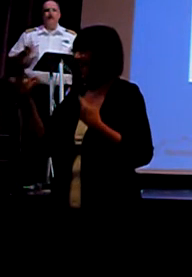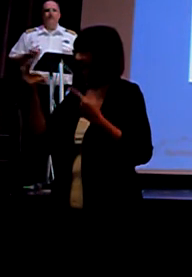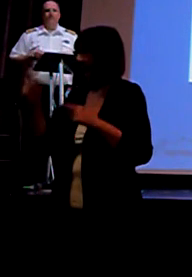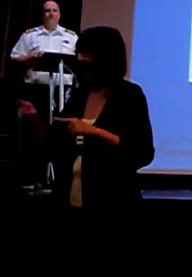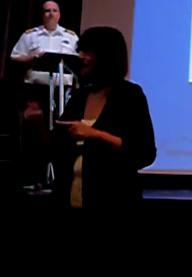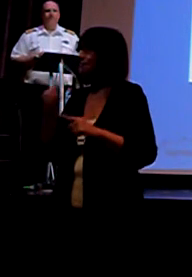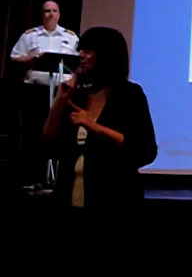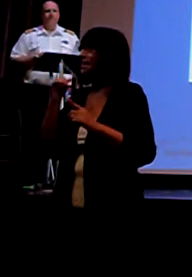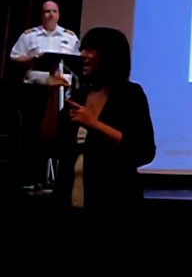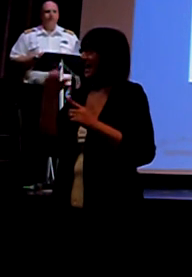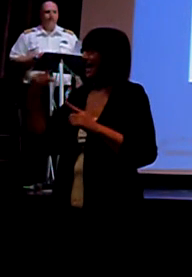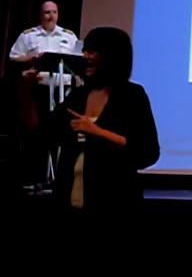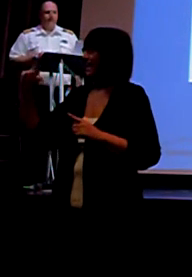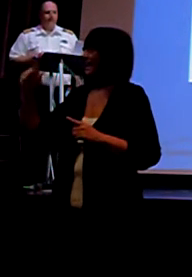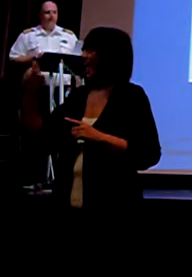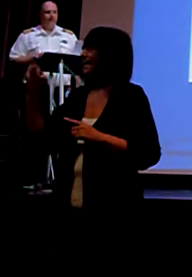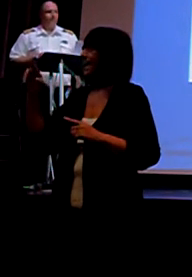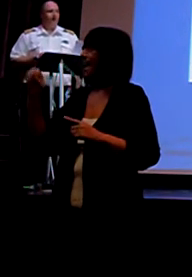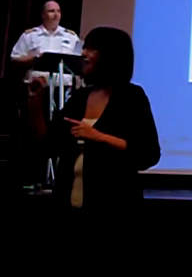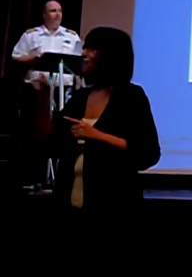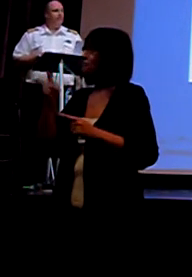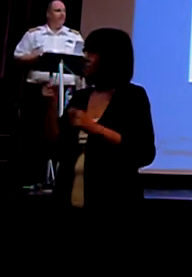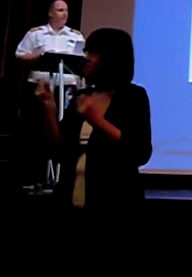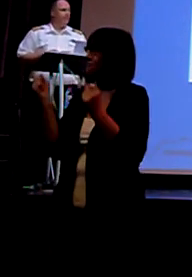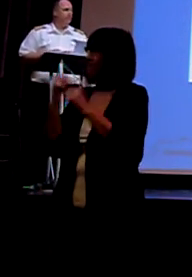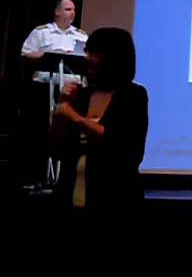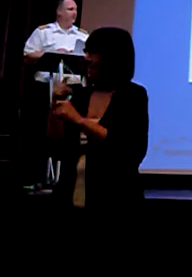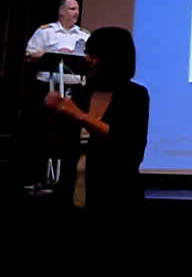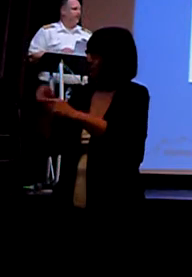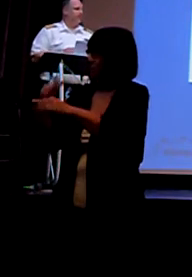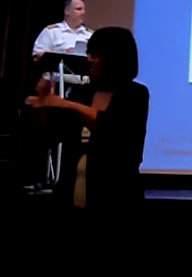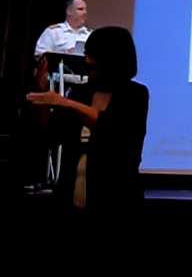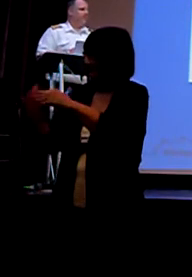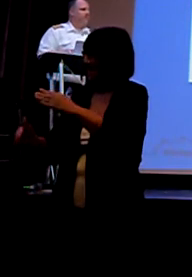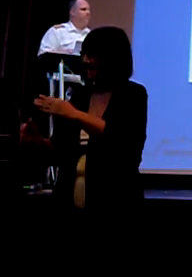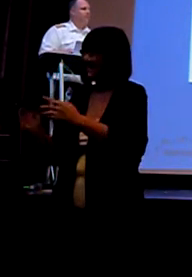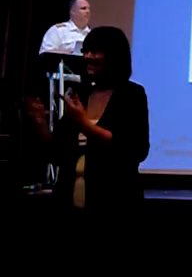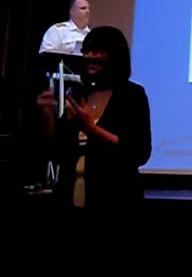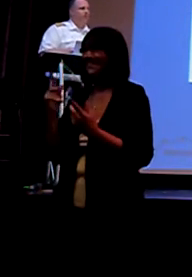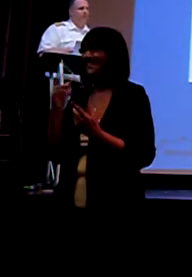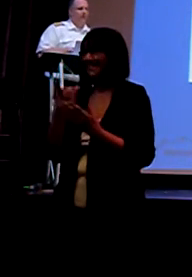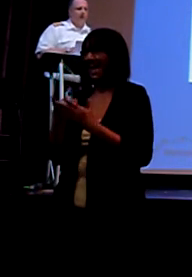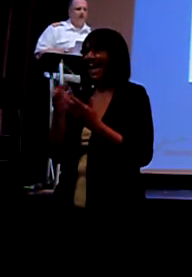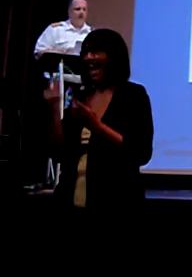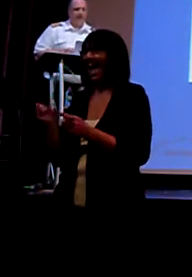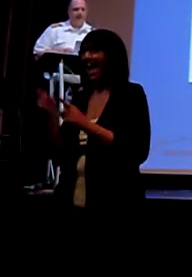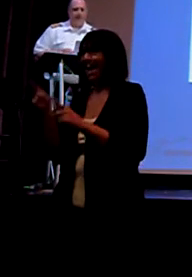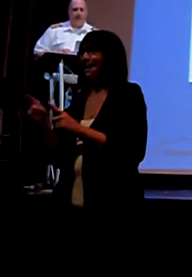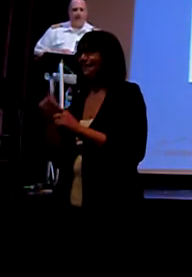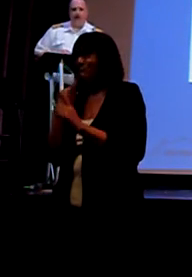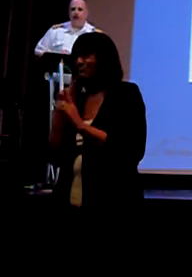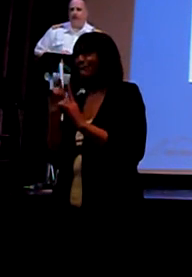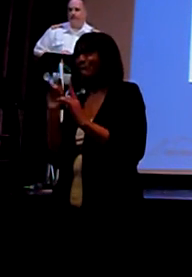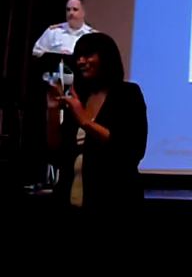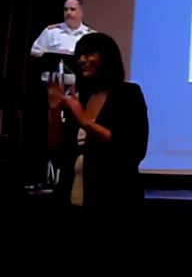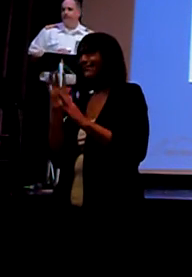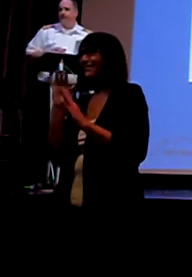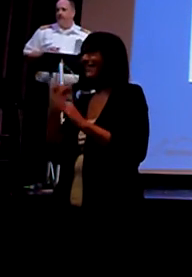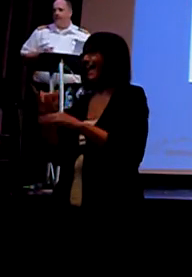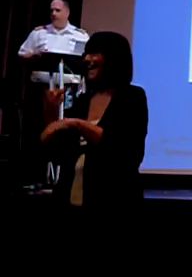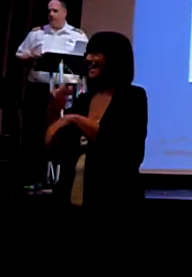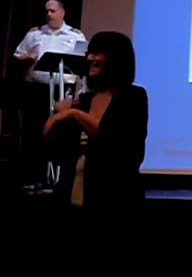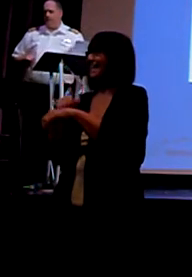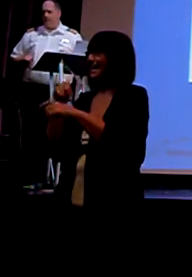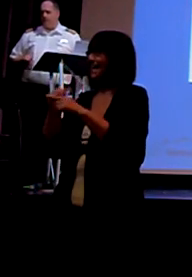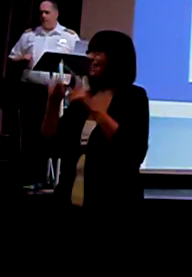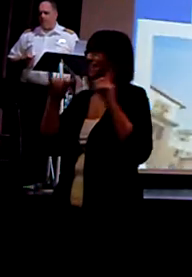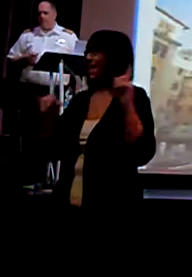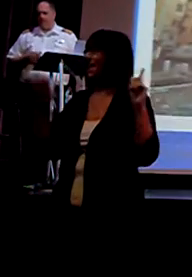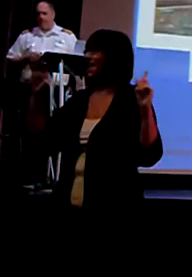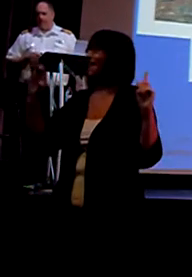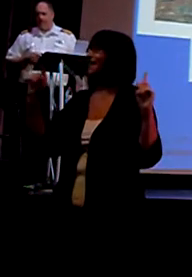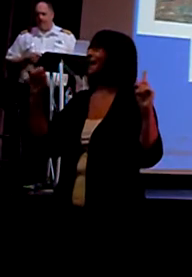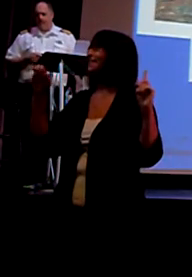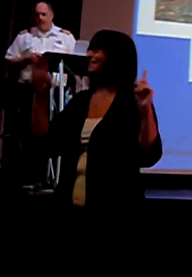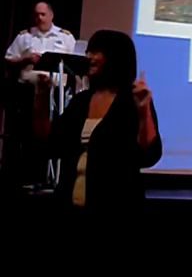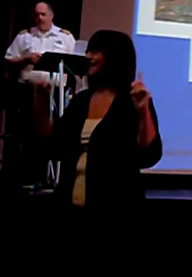dramatic, very graphic things were going on in the Colosseum.